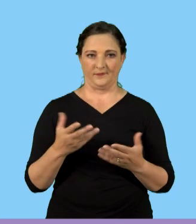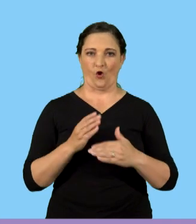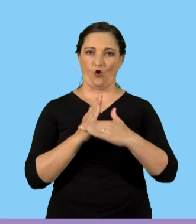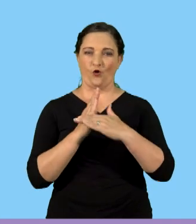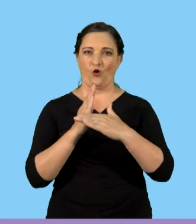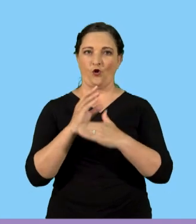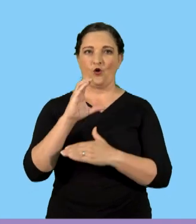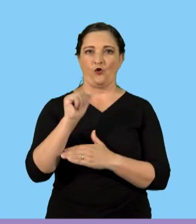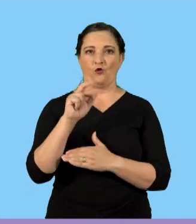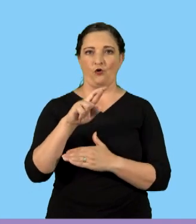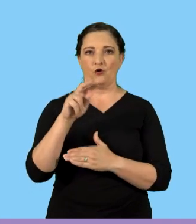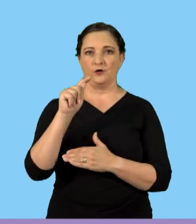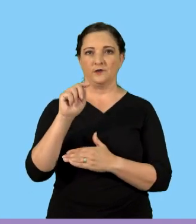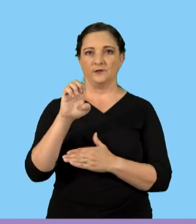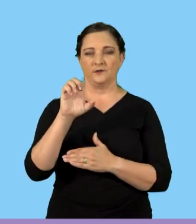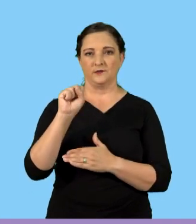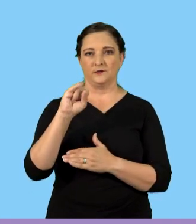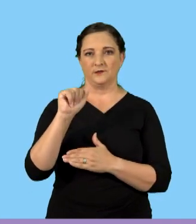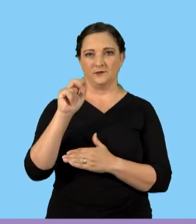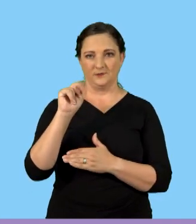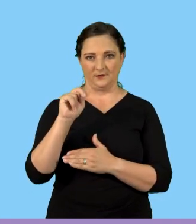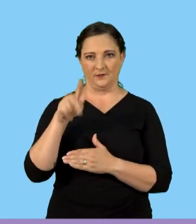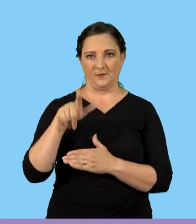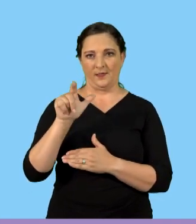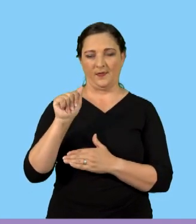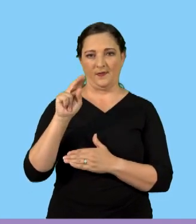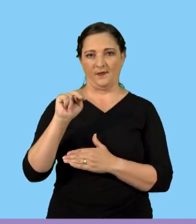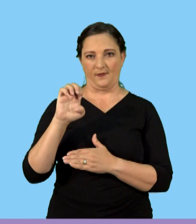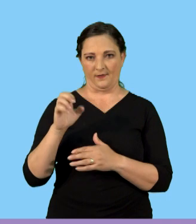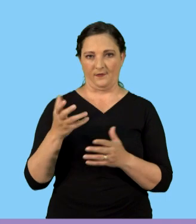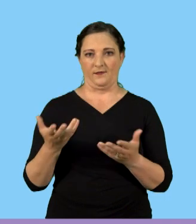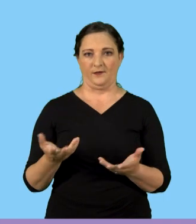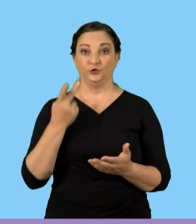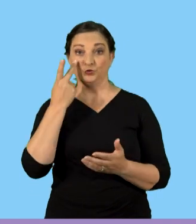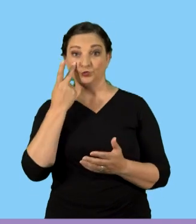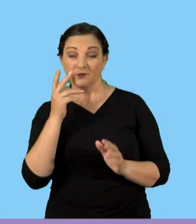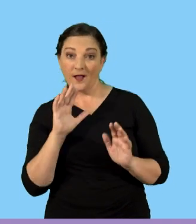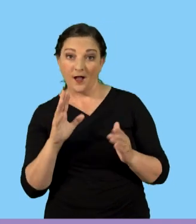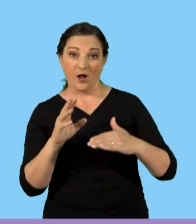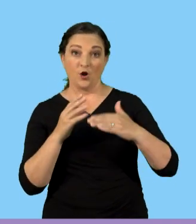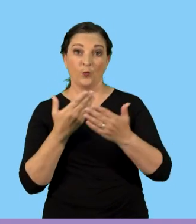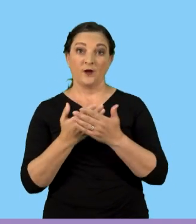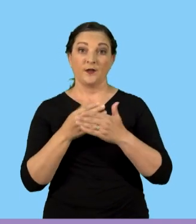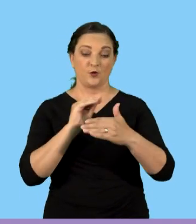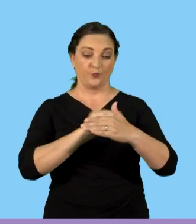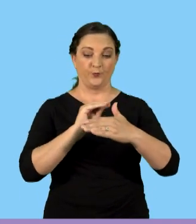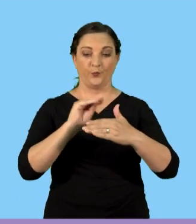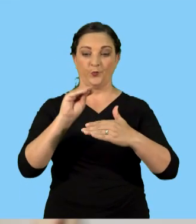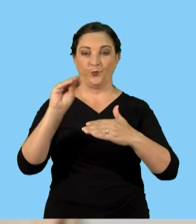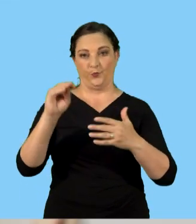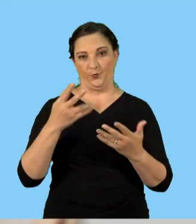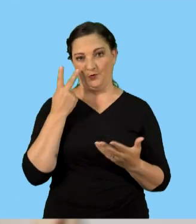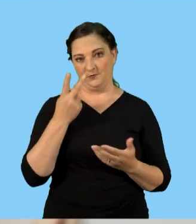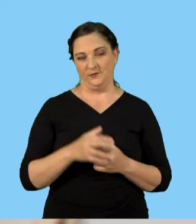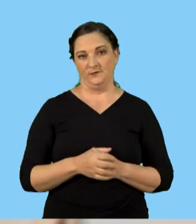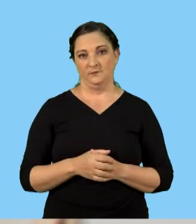Cartesian plane. And that is now our equation represented on a Cartesian plane. And